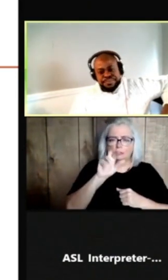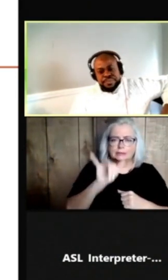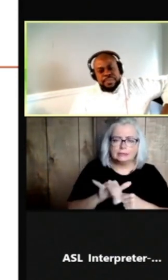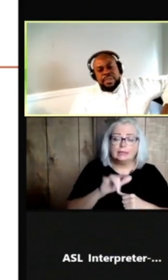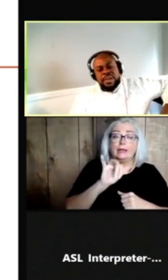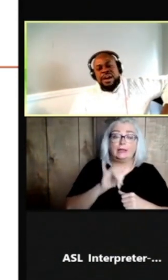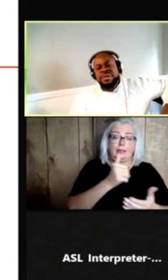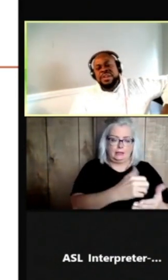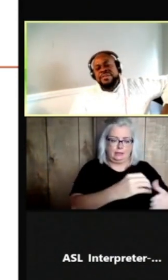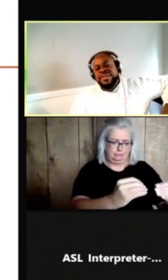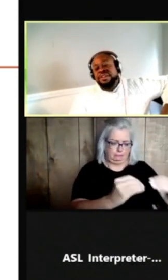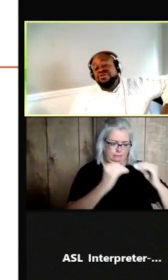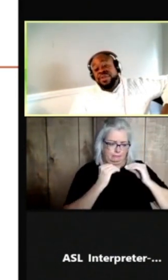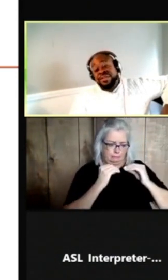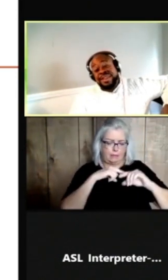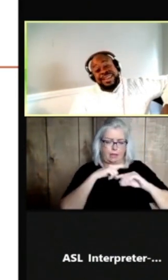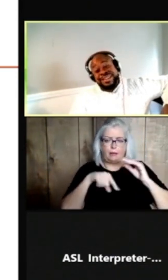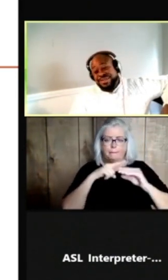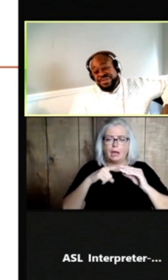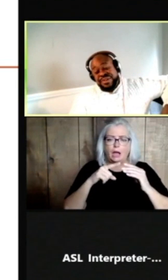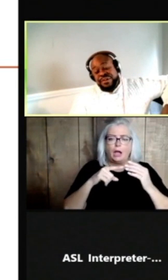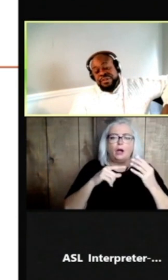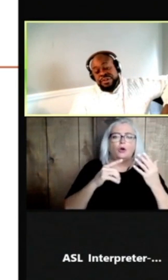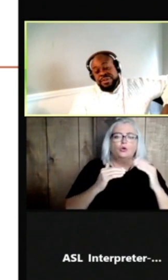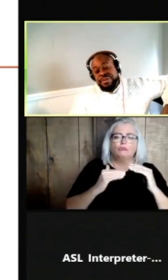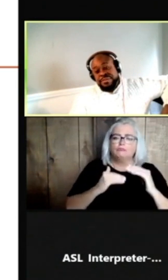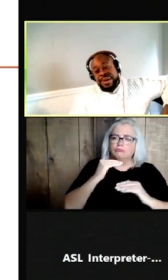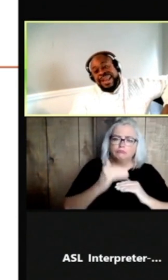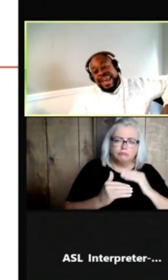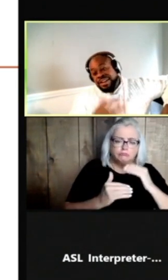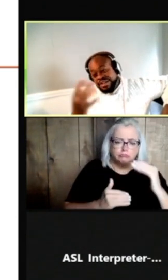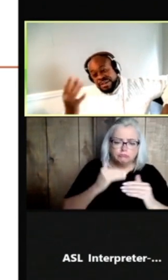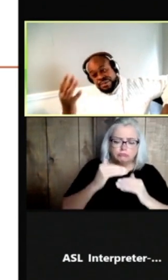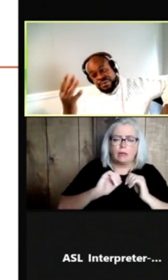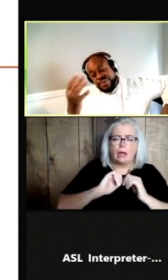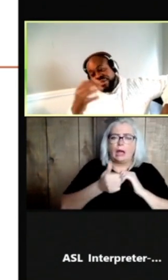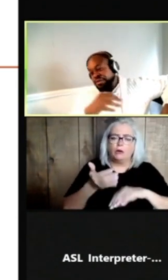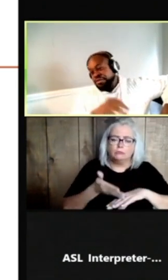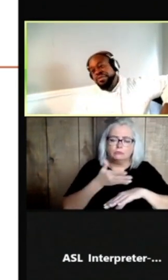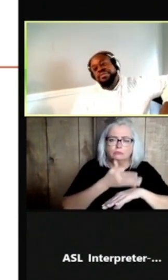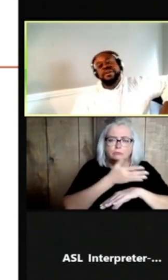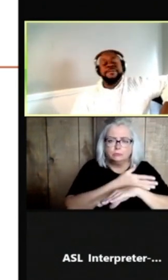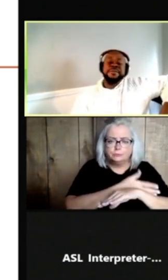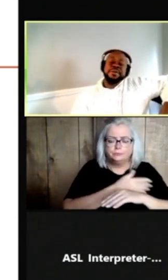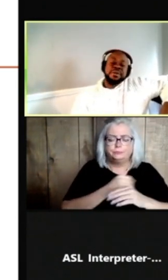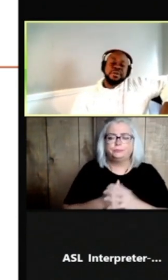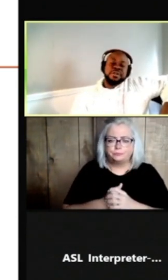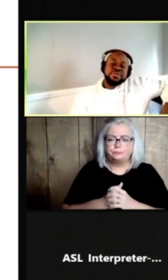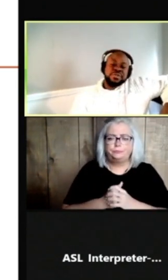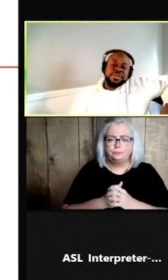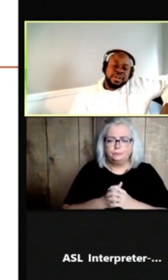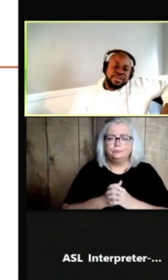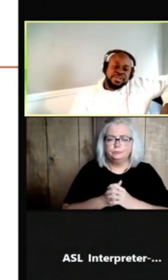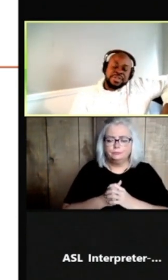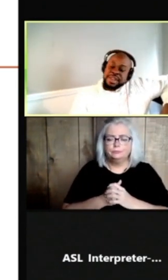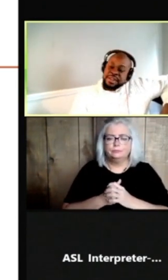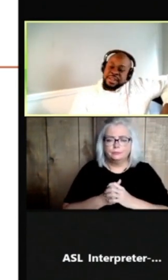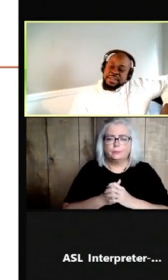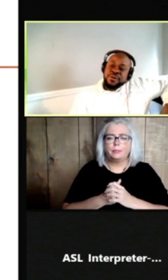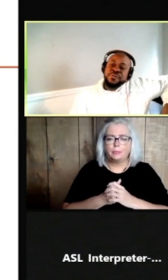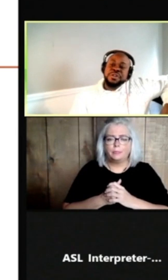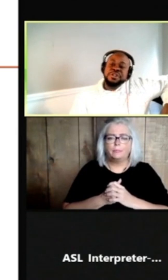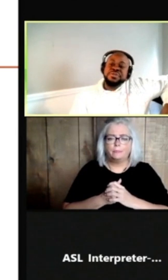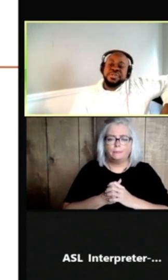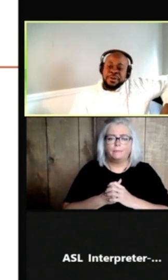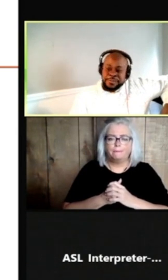Therefore, I believe that addressing issues of health literacy might actually move us in a real way towards